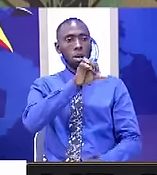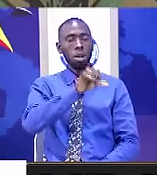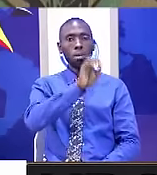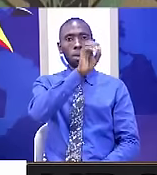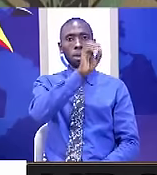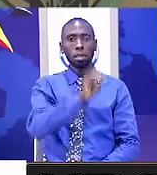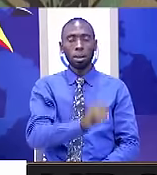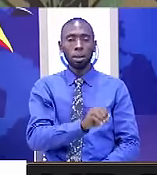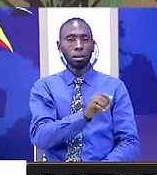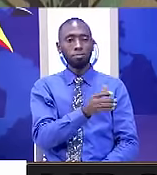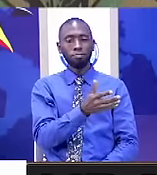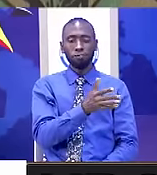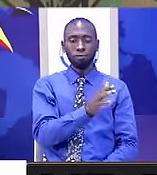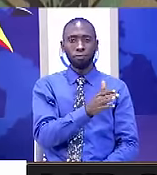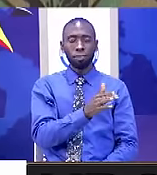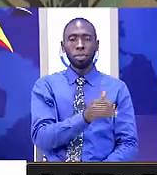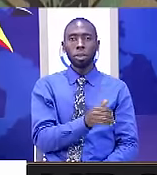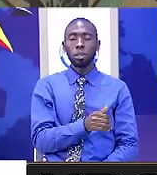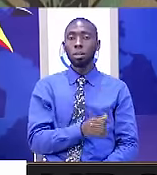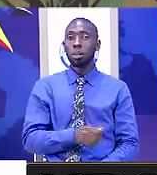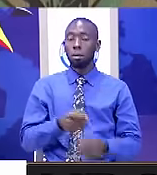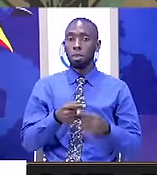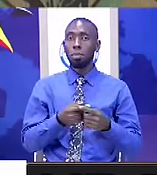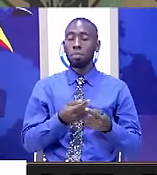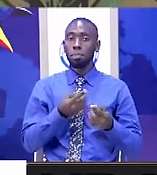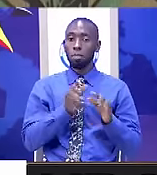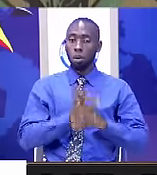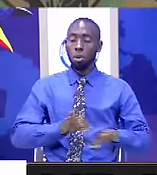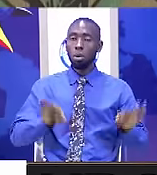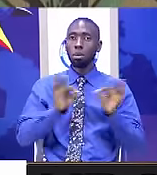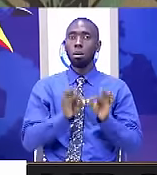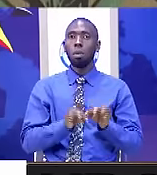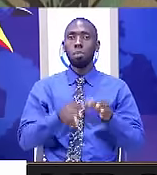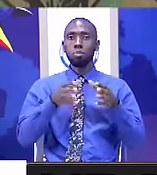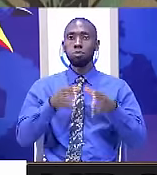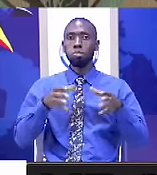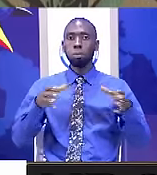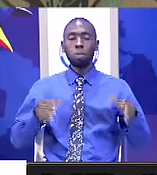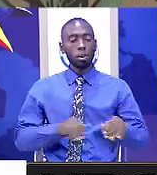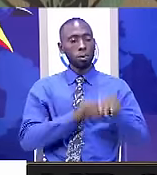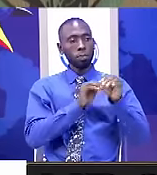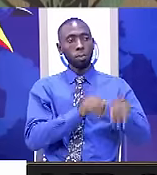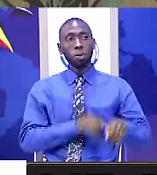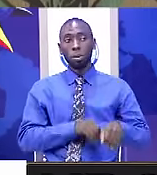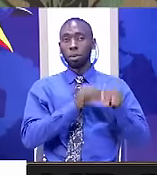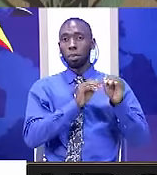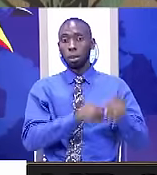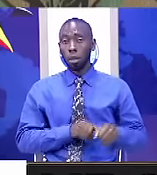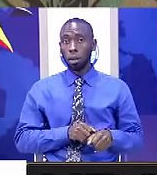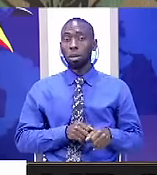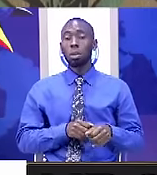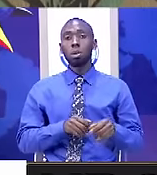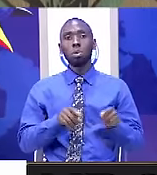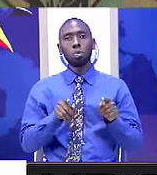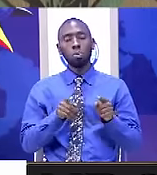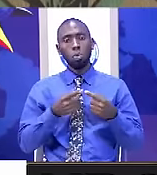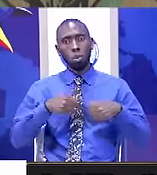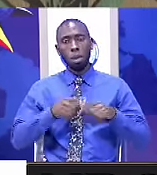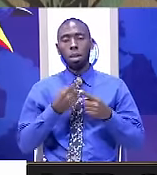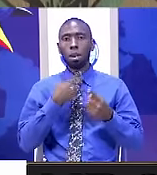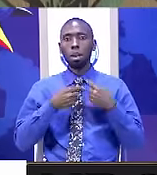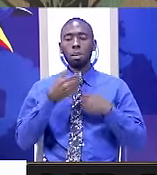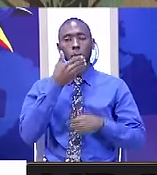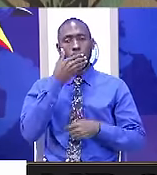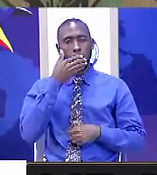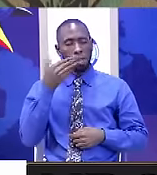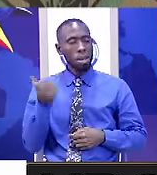smallholders. All we need to do is to increase productivity. We need better yieldings. We